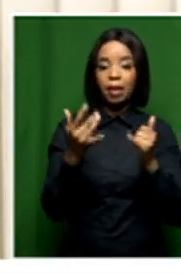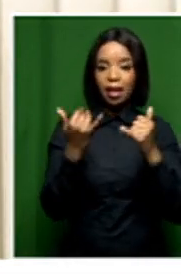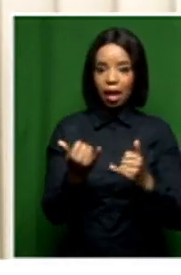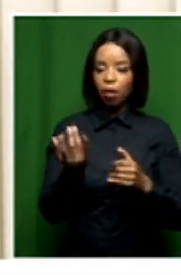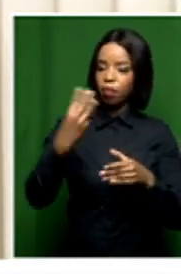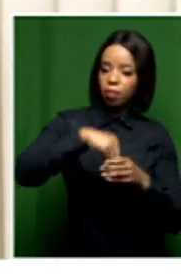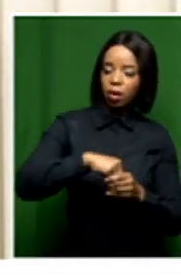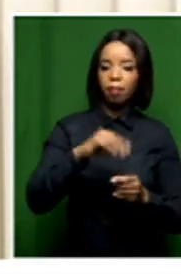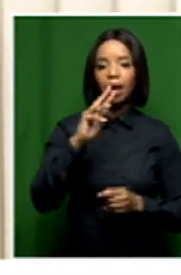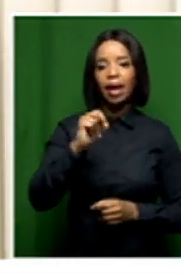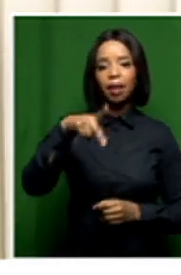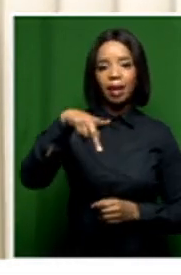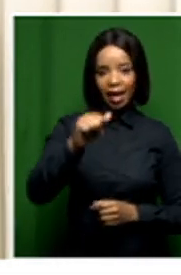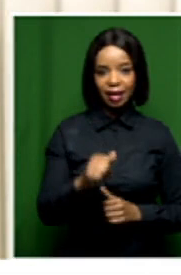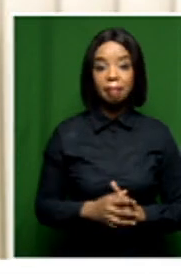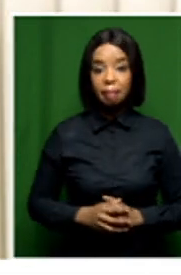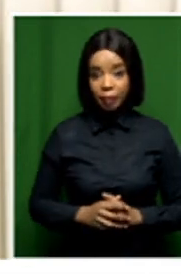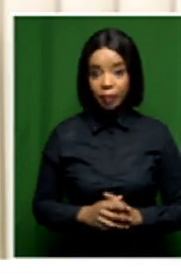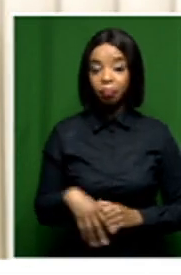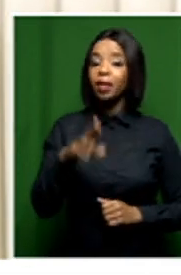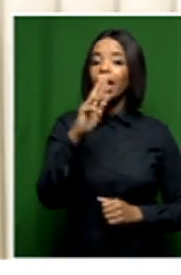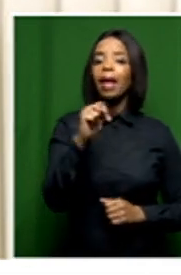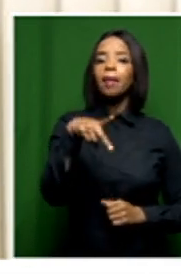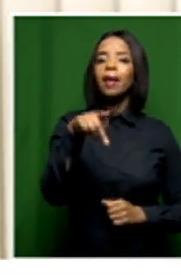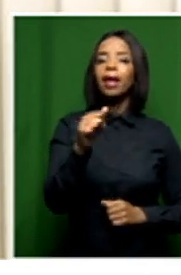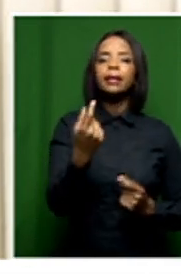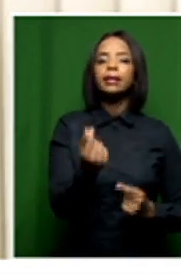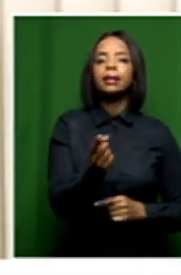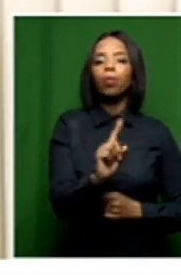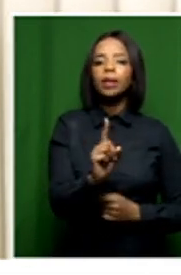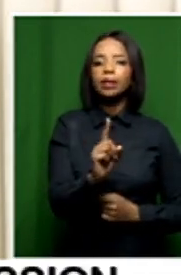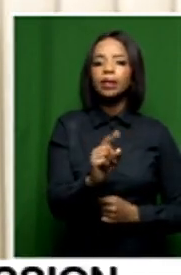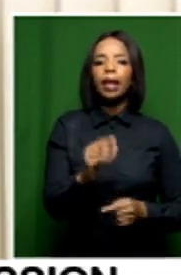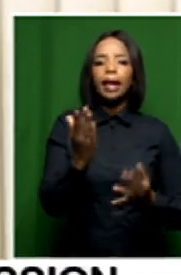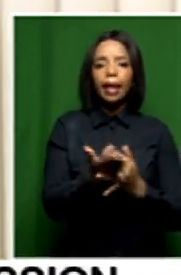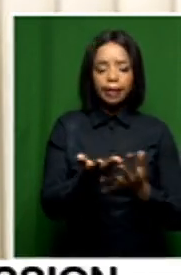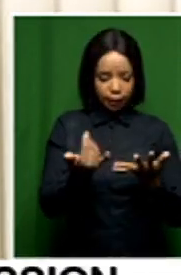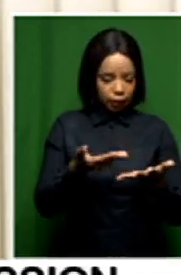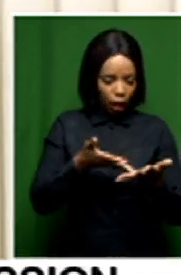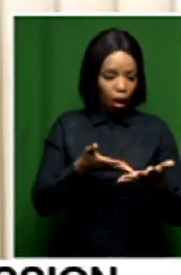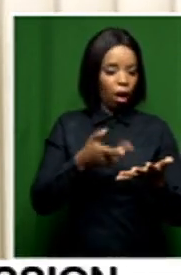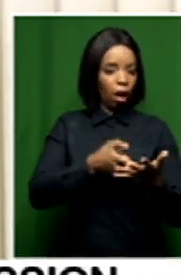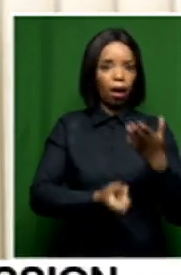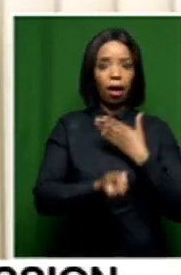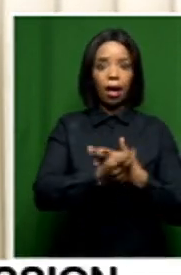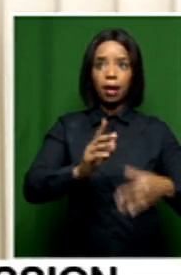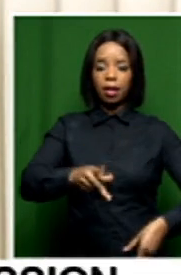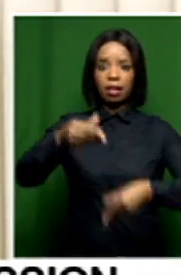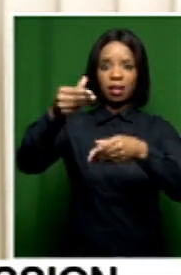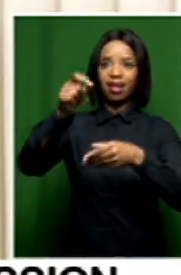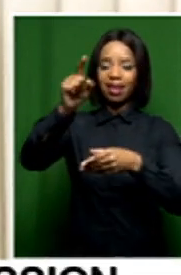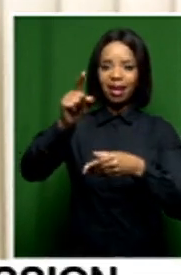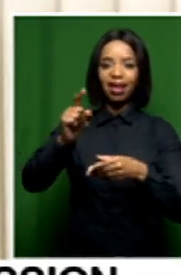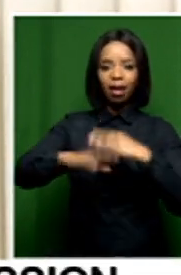this. What have they done to make sure that the cases that land on their table are prosecuted and they reach